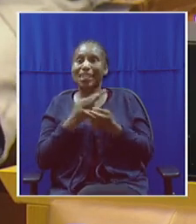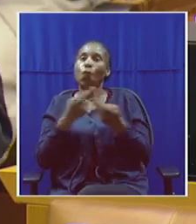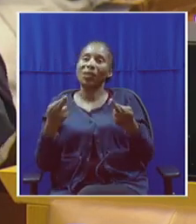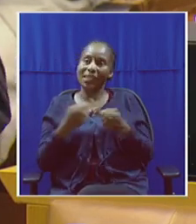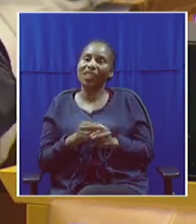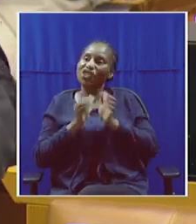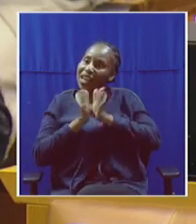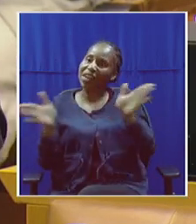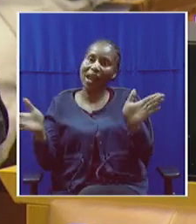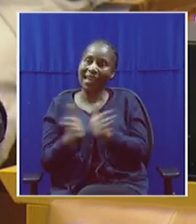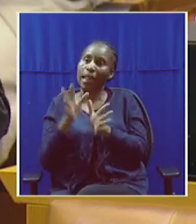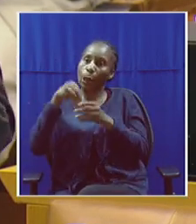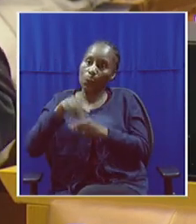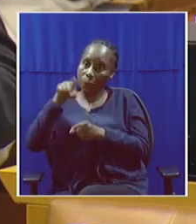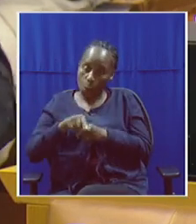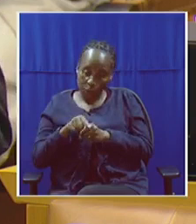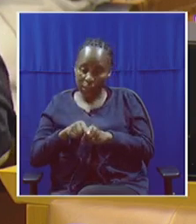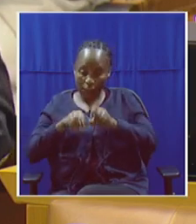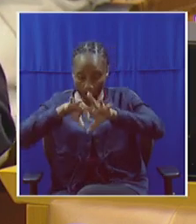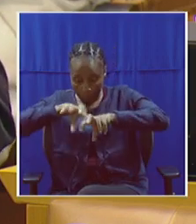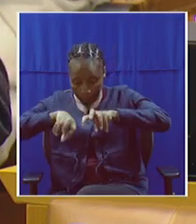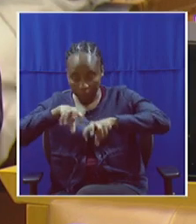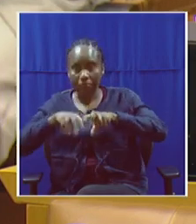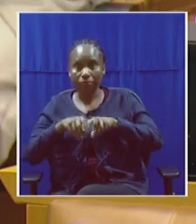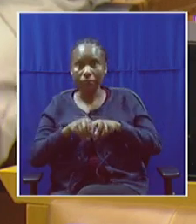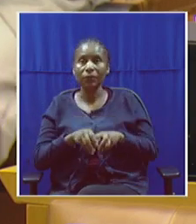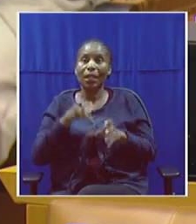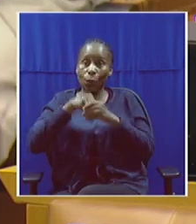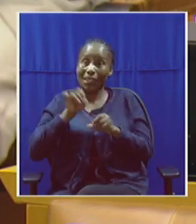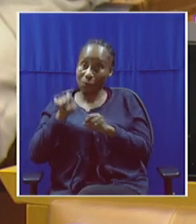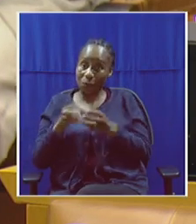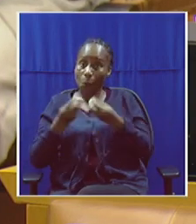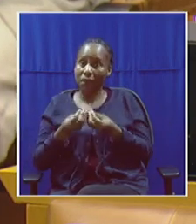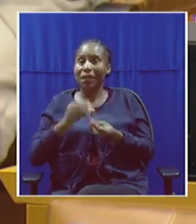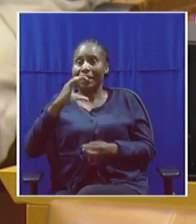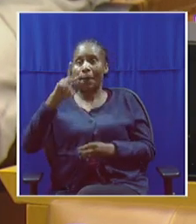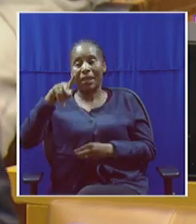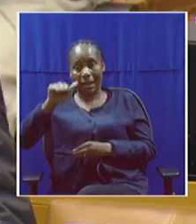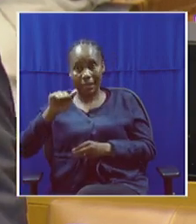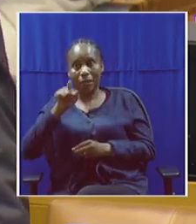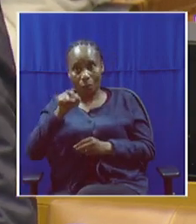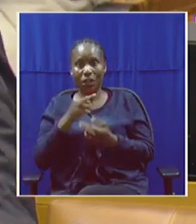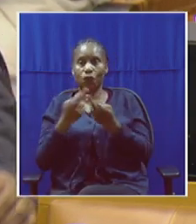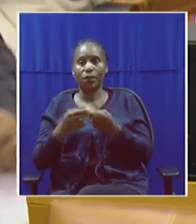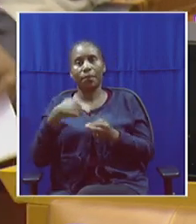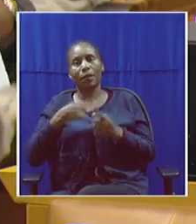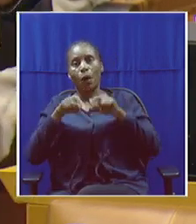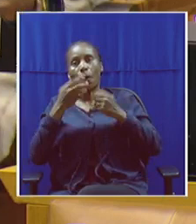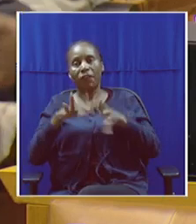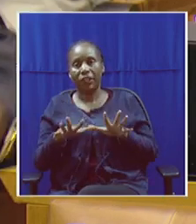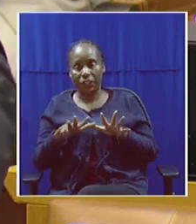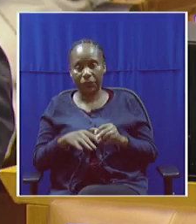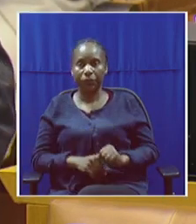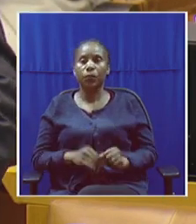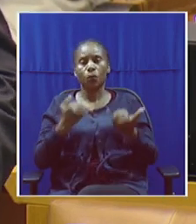resources even the millions that are sitting with CPAs those are resources that I'm I'm referring to now let me just quickly say